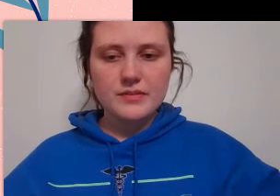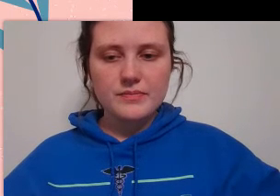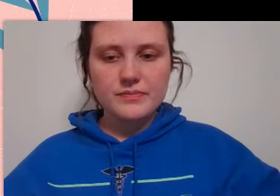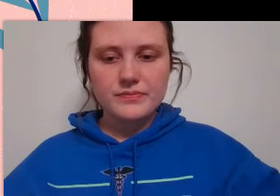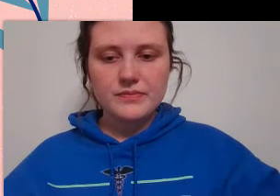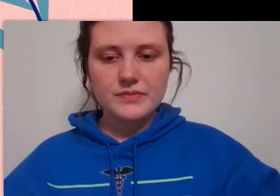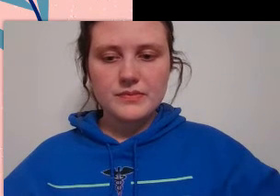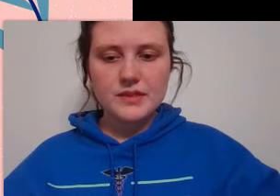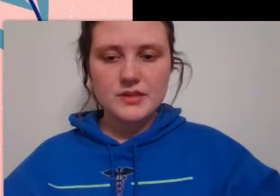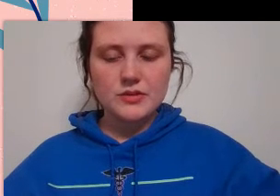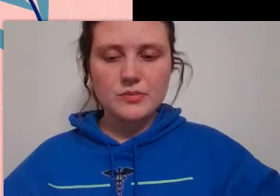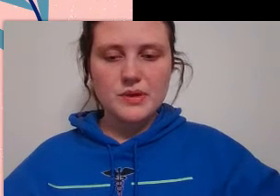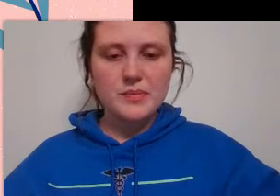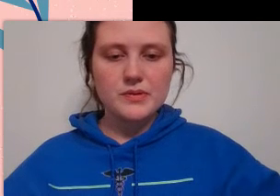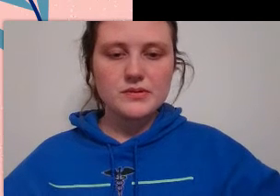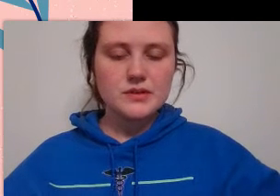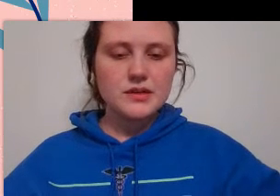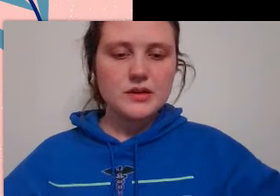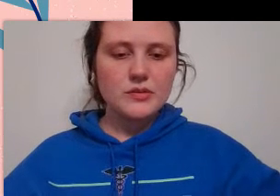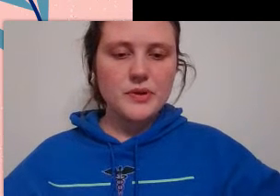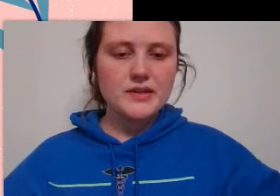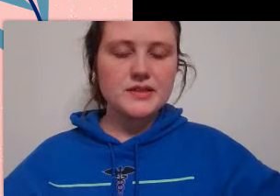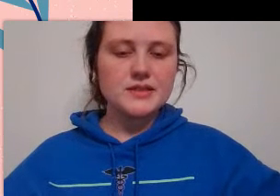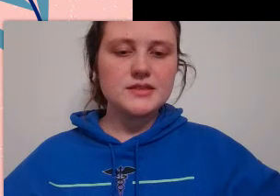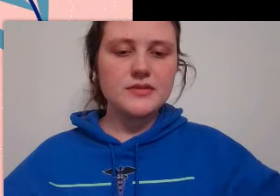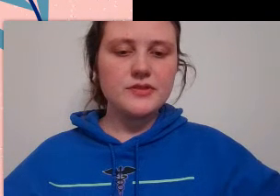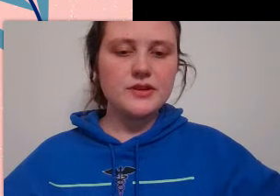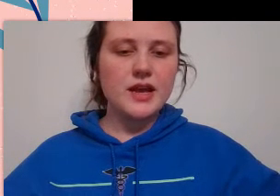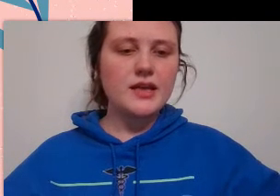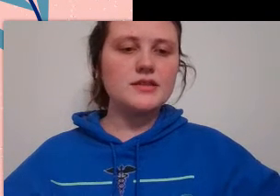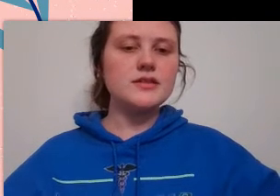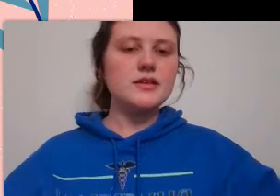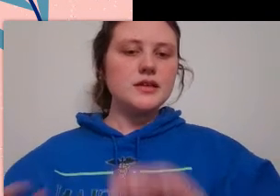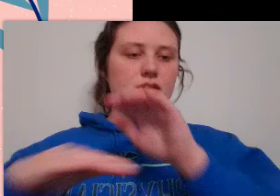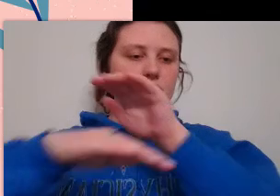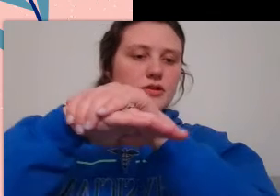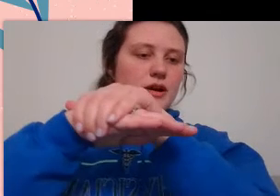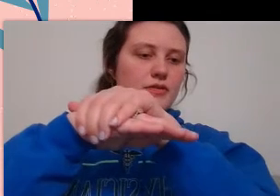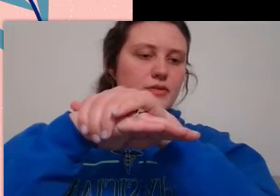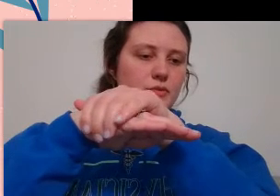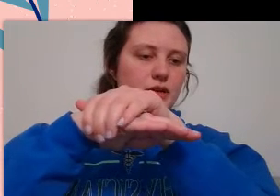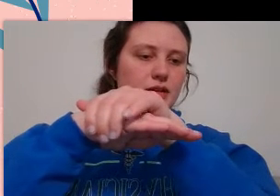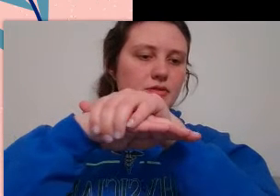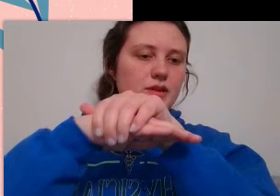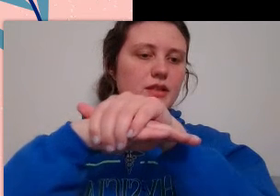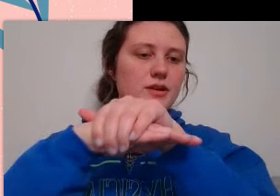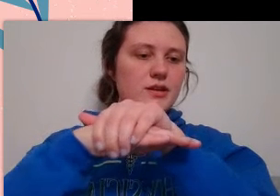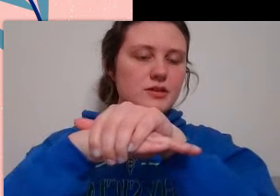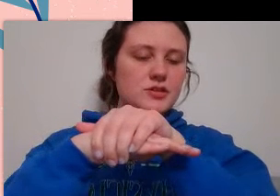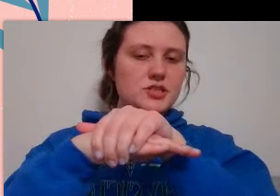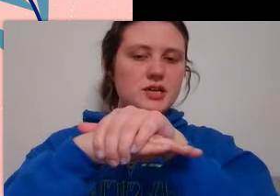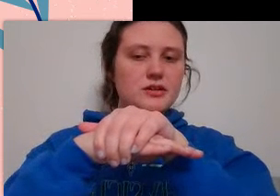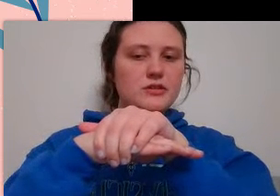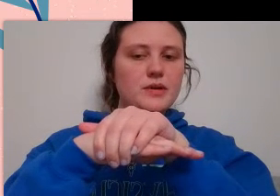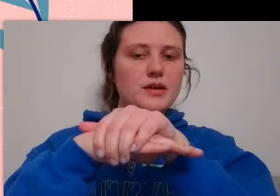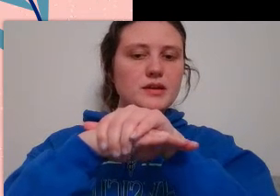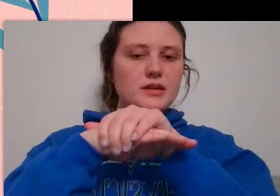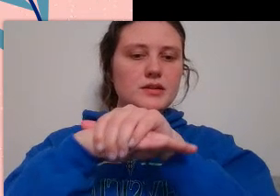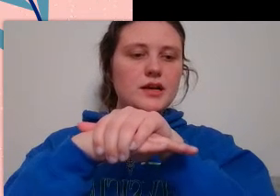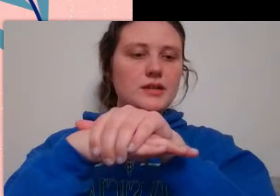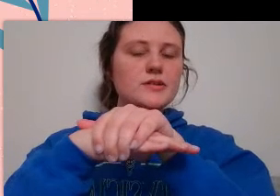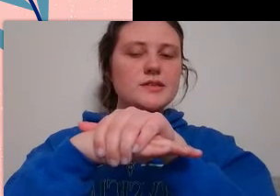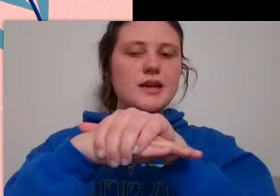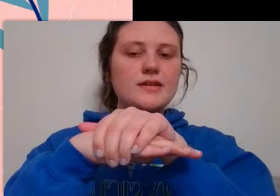of these old people, old paintings and stuff with their hands. So you have one hand over the other, and then you just shake it a little